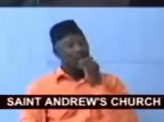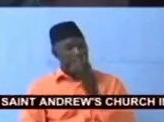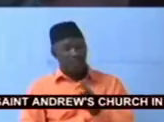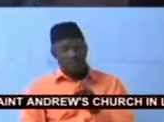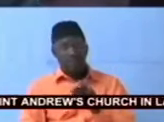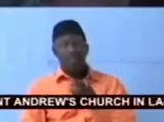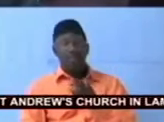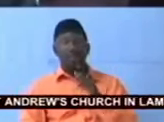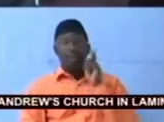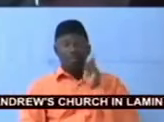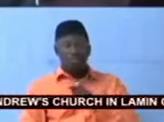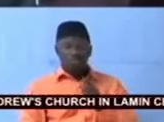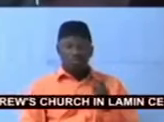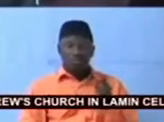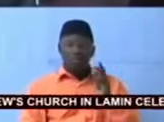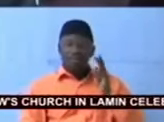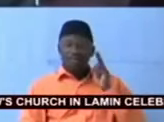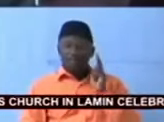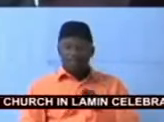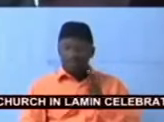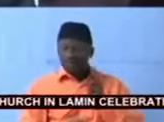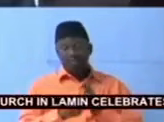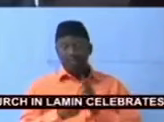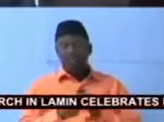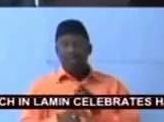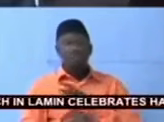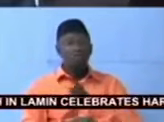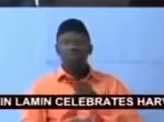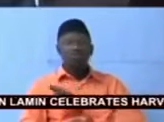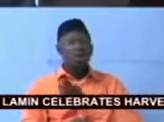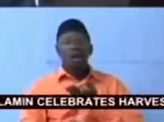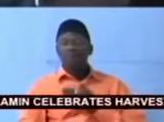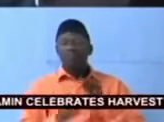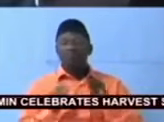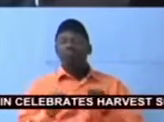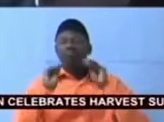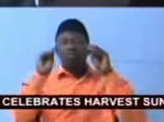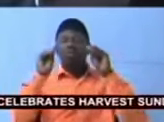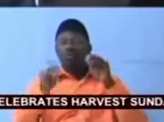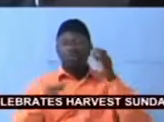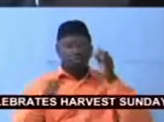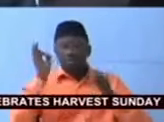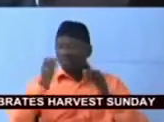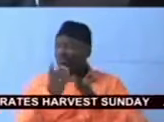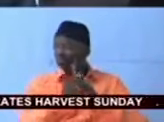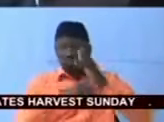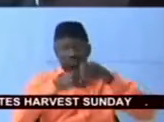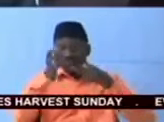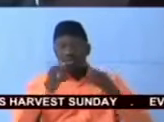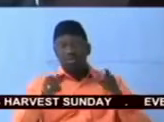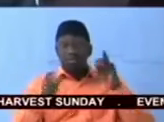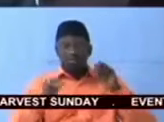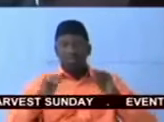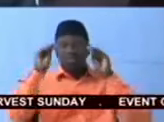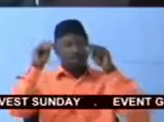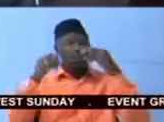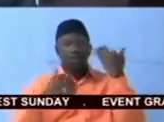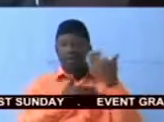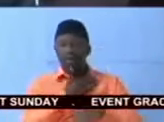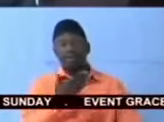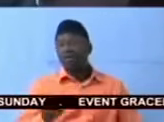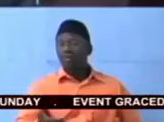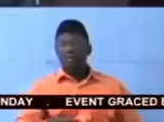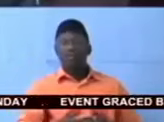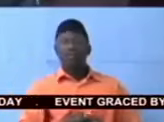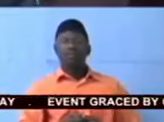should proceed without any adjournments. The president dafa wone na mbir law bobu dañ ko wara continuer di doxal te buñ ko aj ben yoon. And so